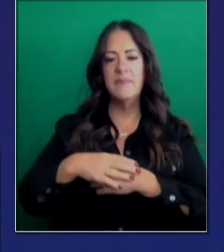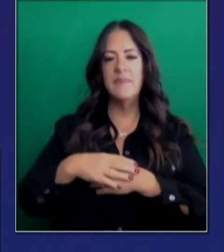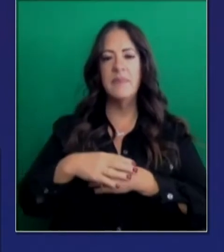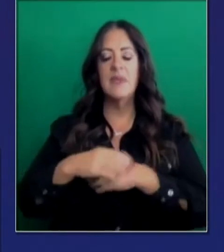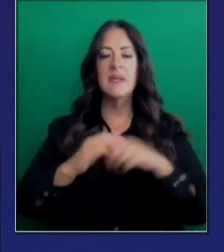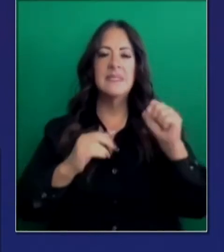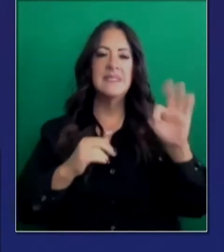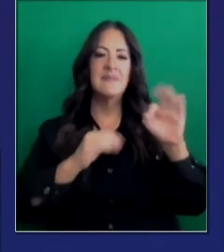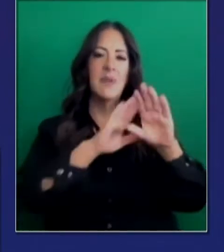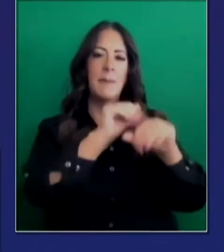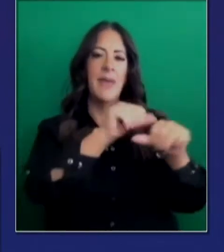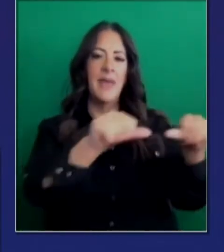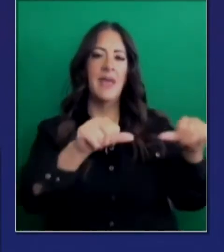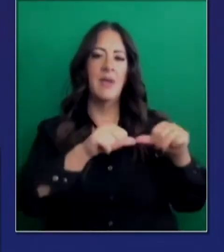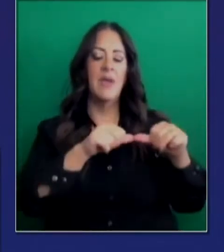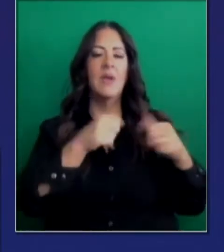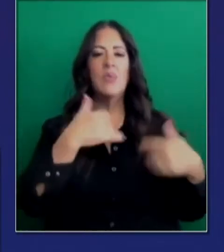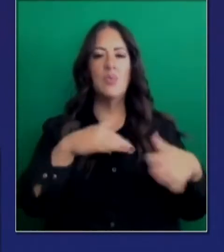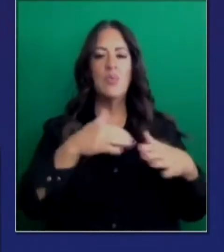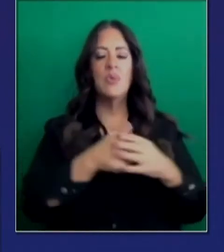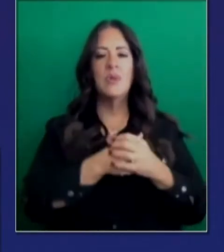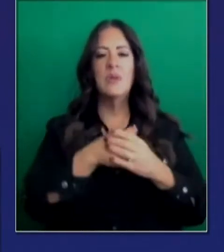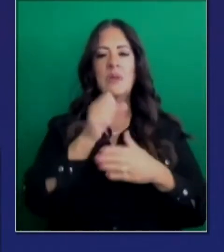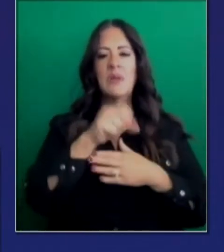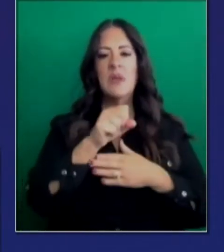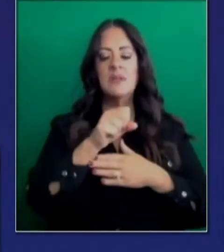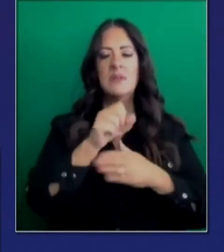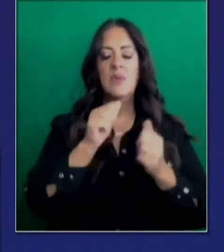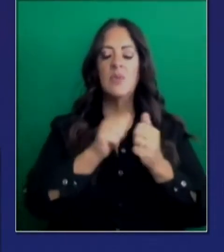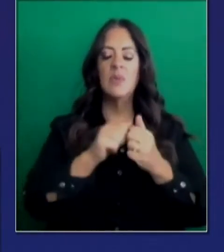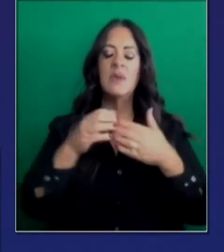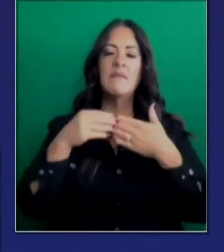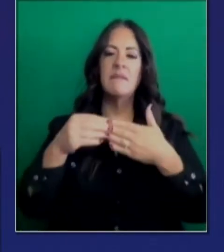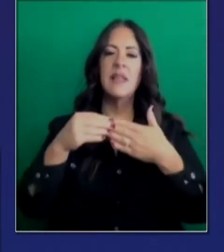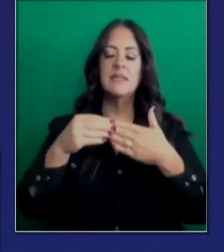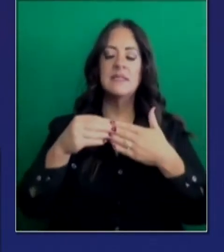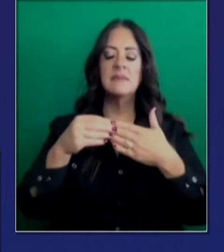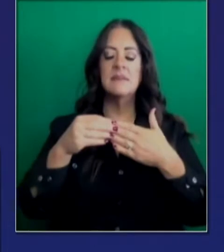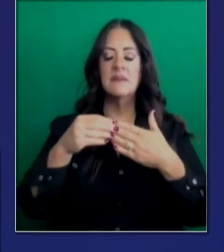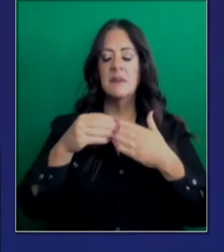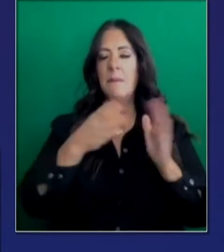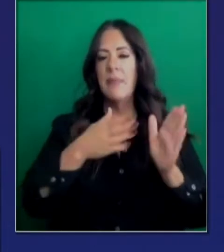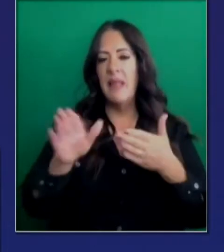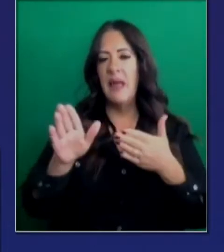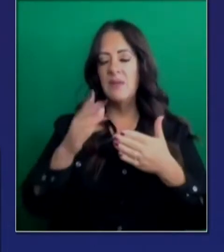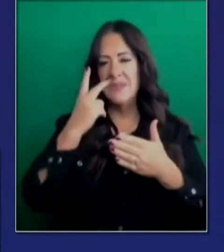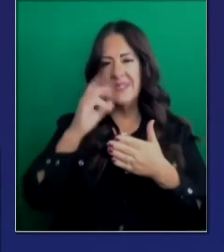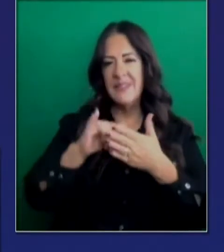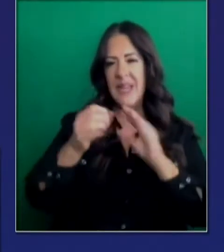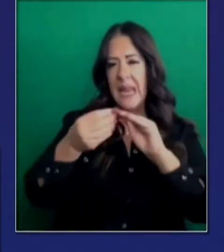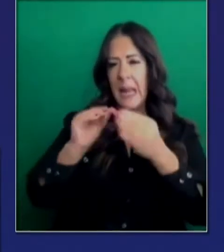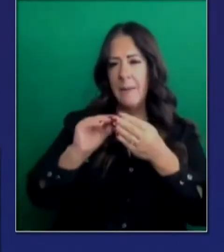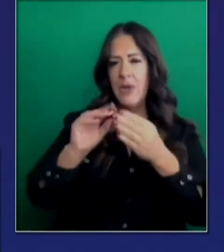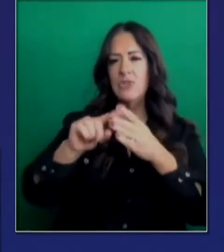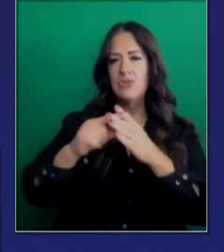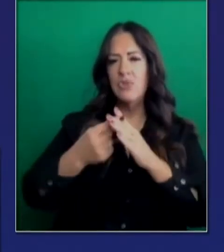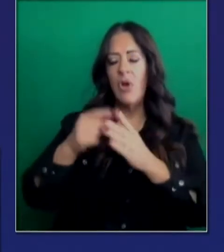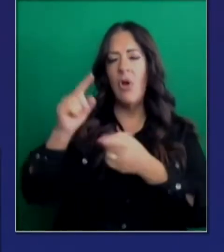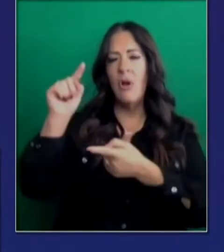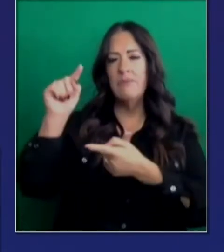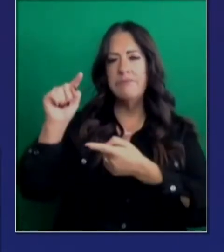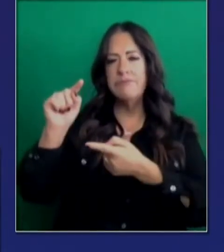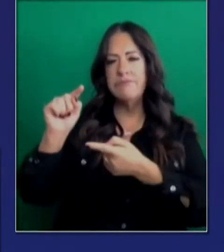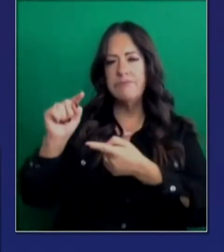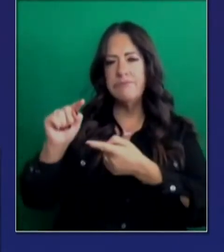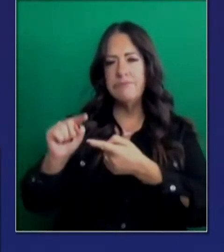capacity. Again, with the flex plans well established, you could see those numbers beginning to decline in the Bay Area,